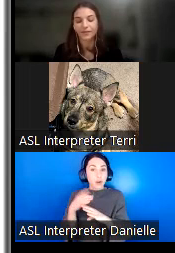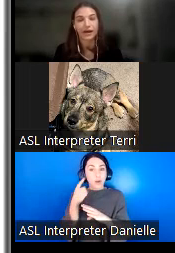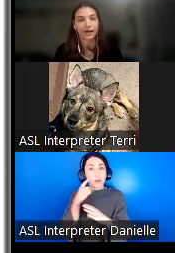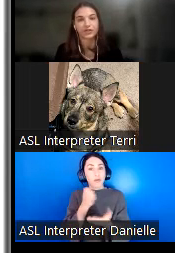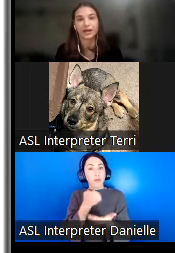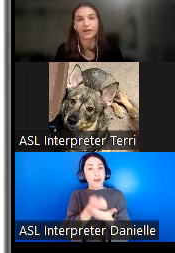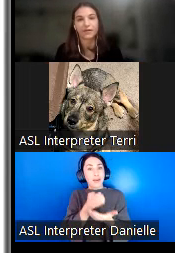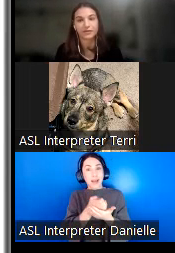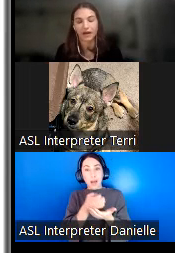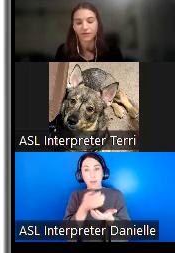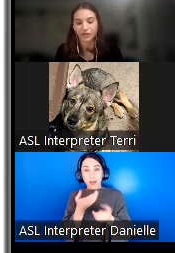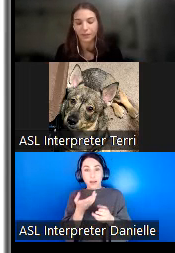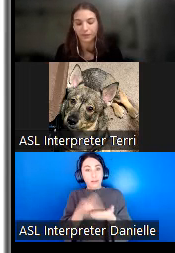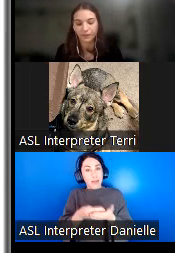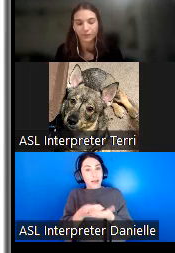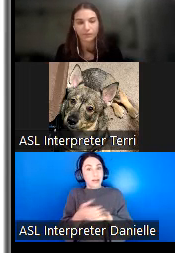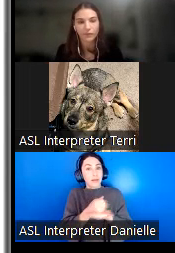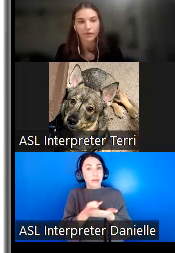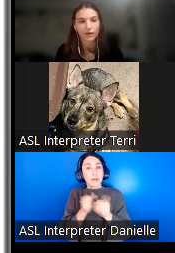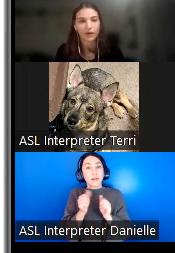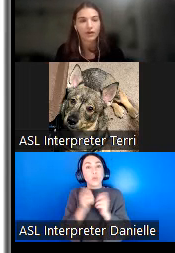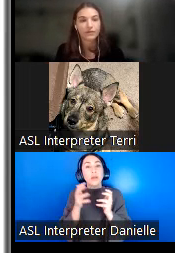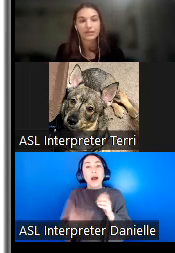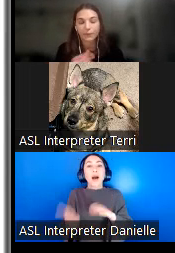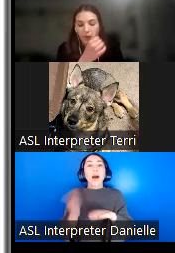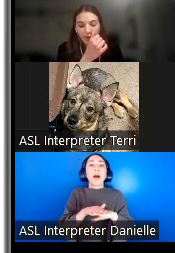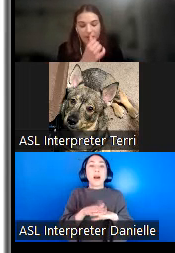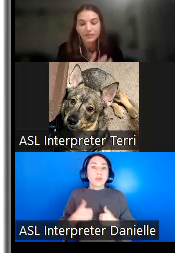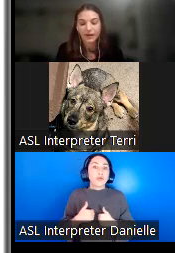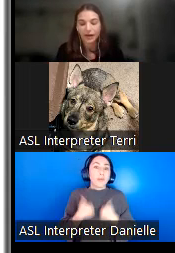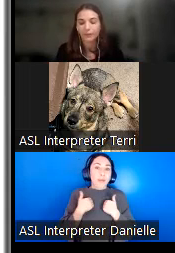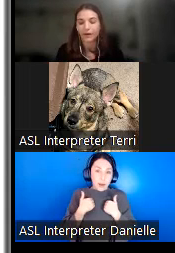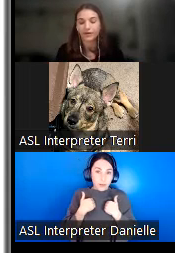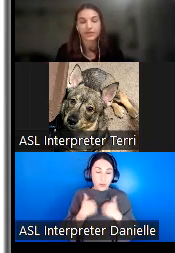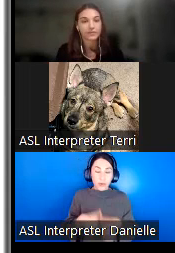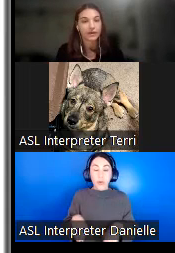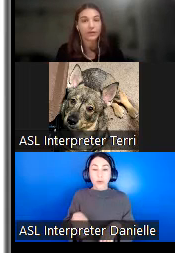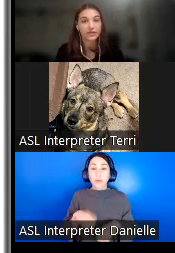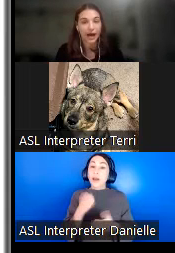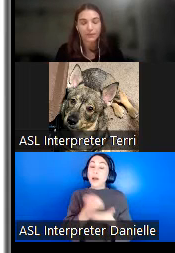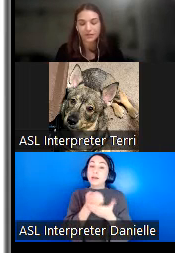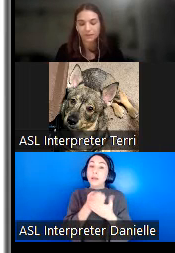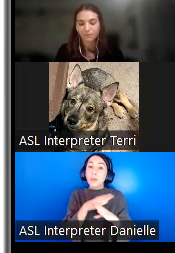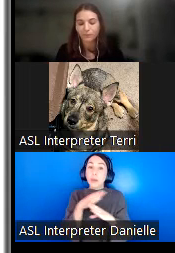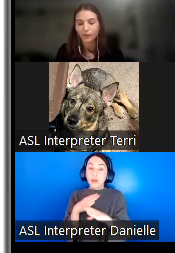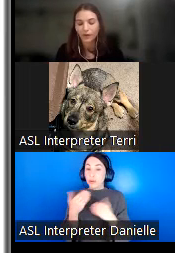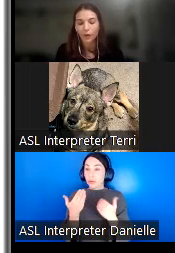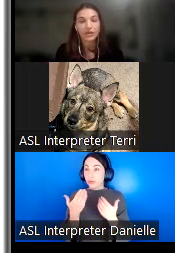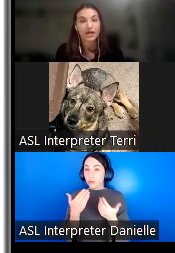without adding that extra layer of survivorship. For example, in terms of economic barriers, we have wage